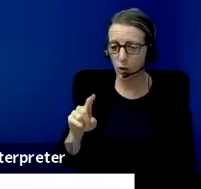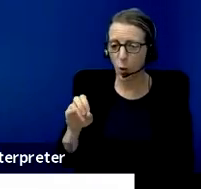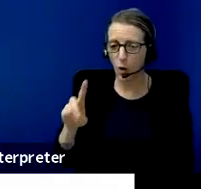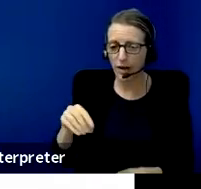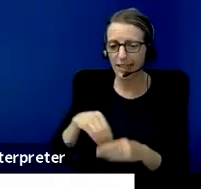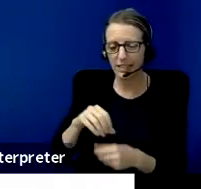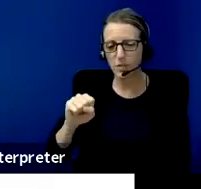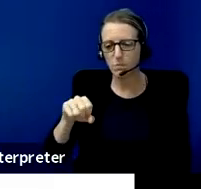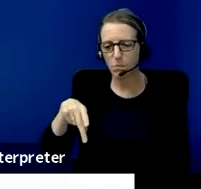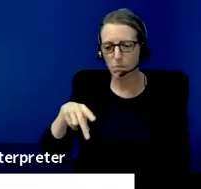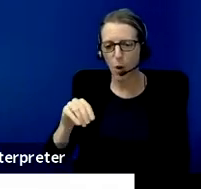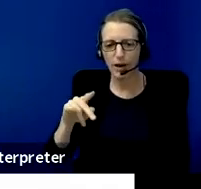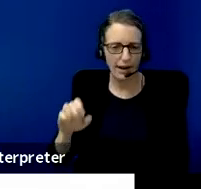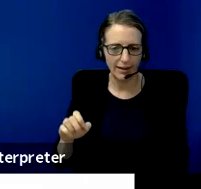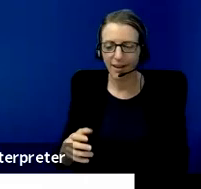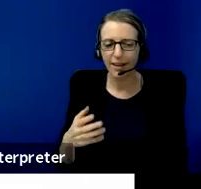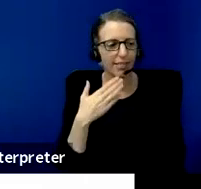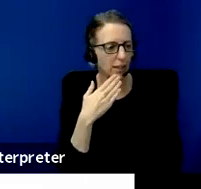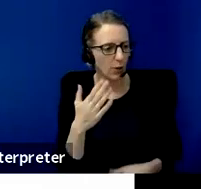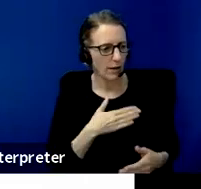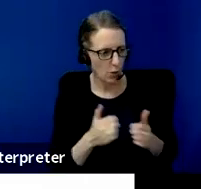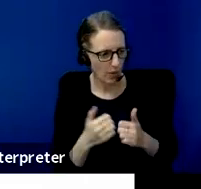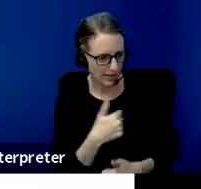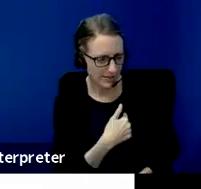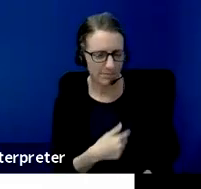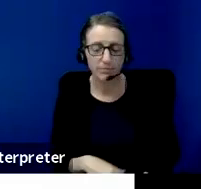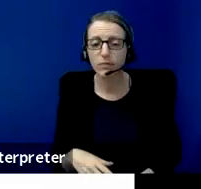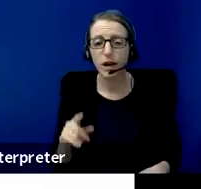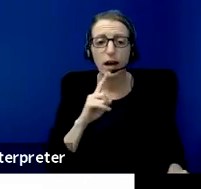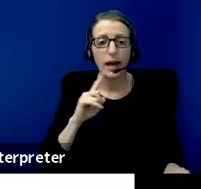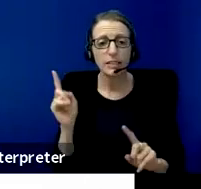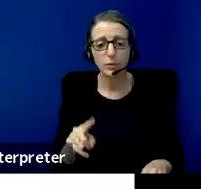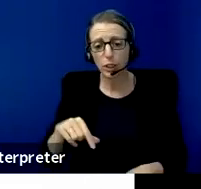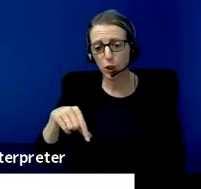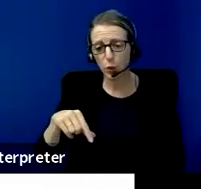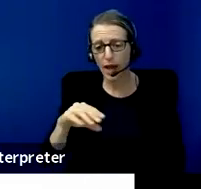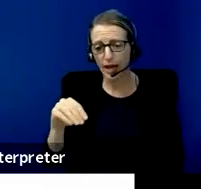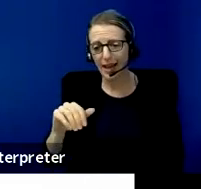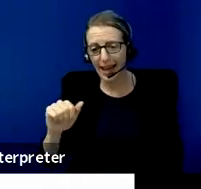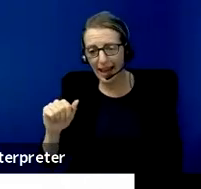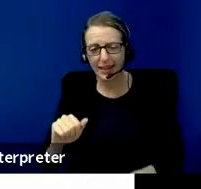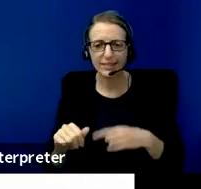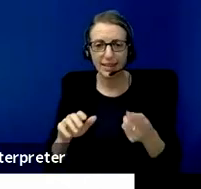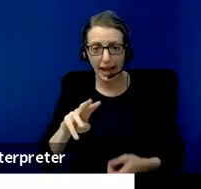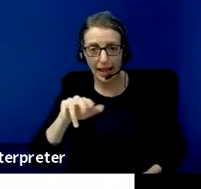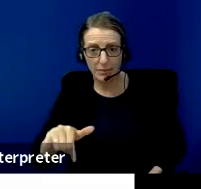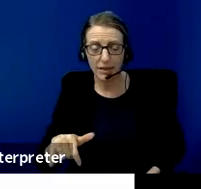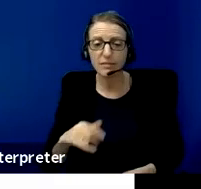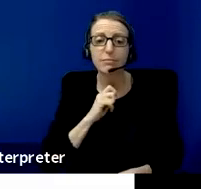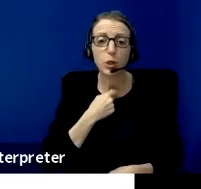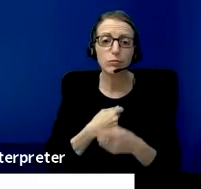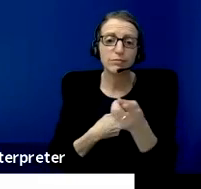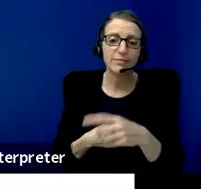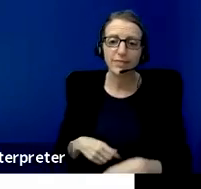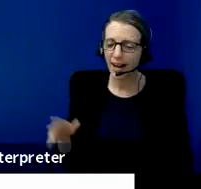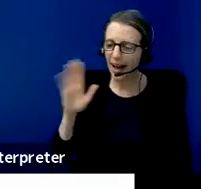Spokane. Thank you, Steve. Glad to have you with us. And answering our Q&A is Amy. Amy, would you like to unmute? Yeah,